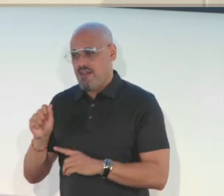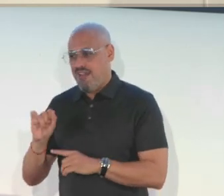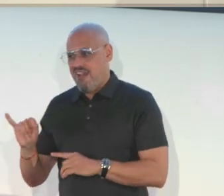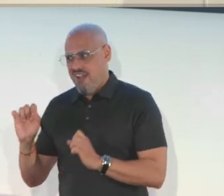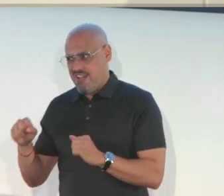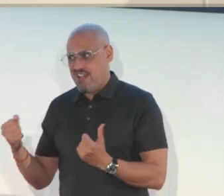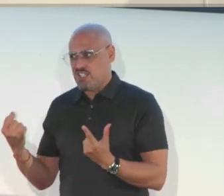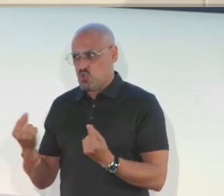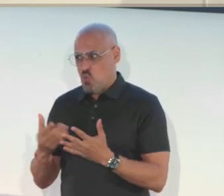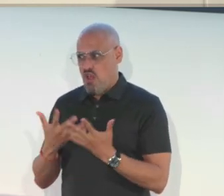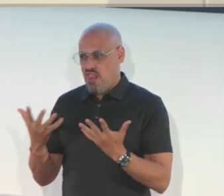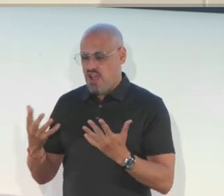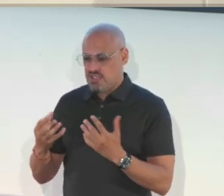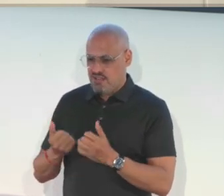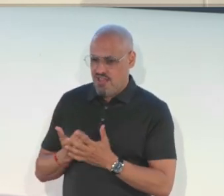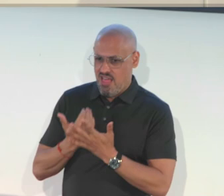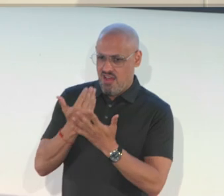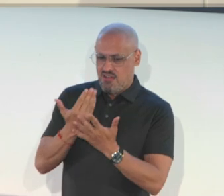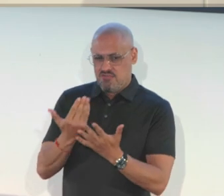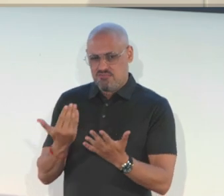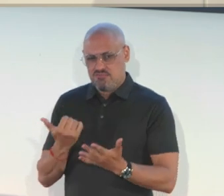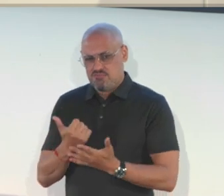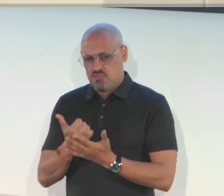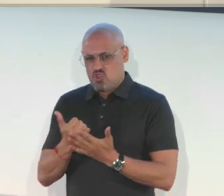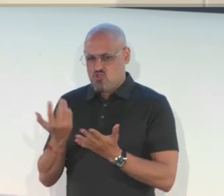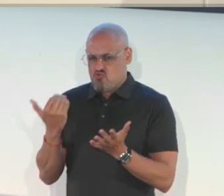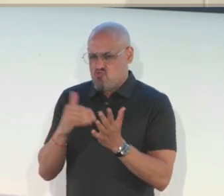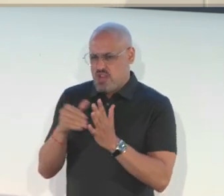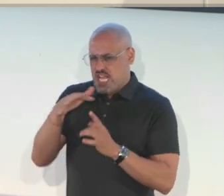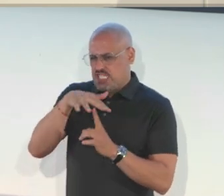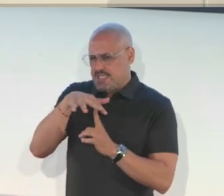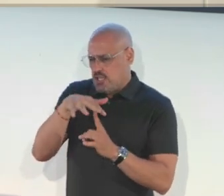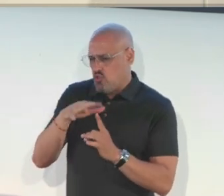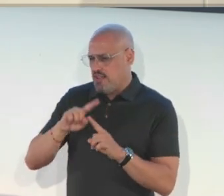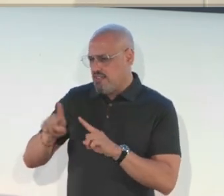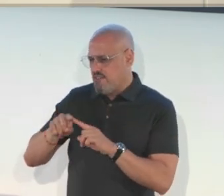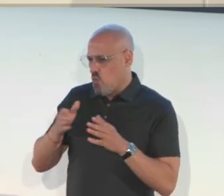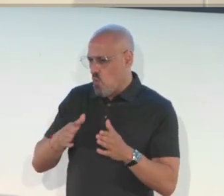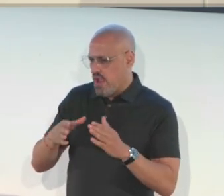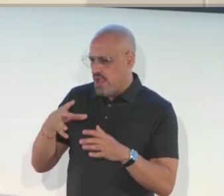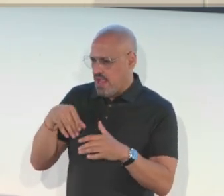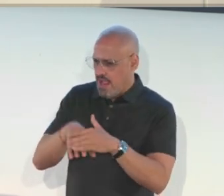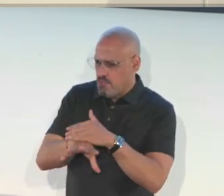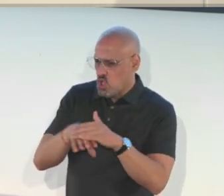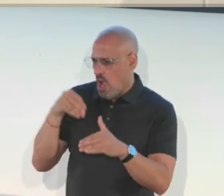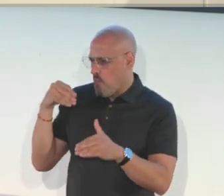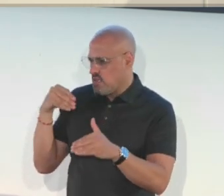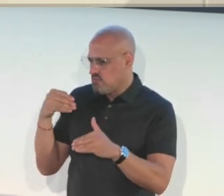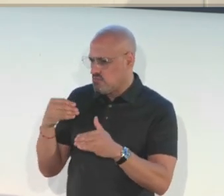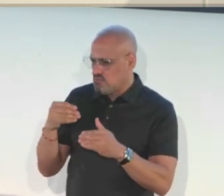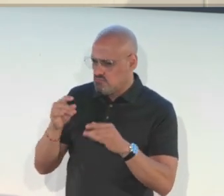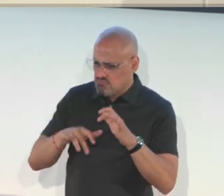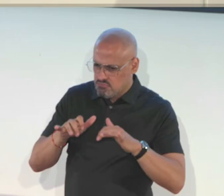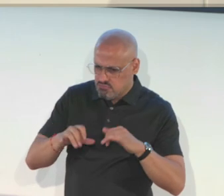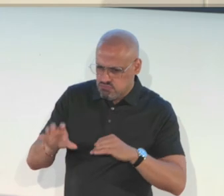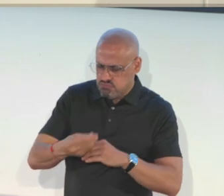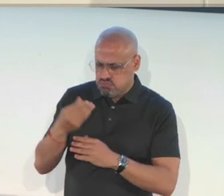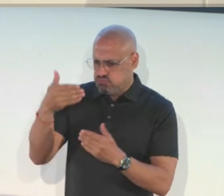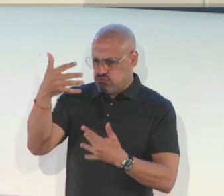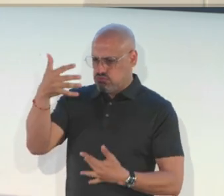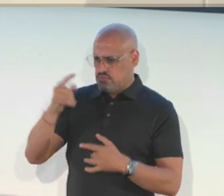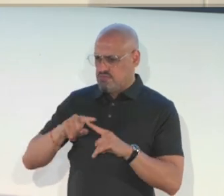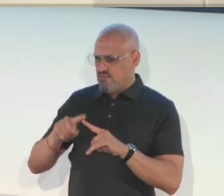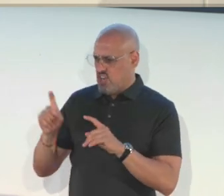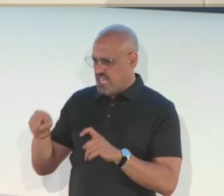do a lot to help recontextualize for different ways of input-output for people's needs.